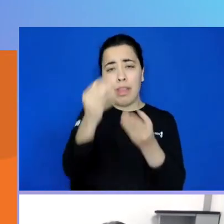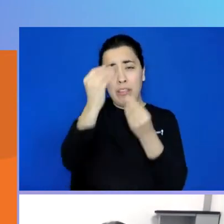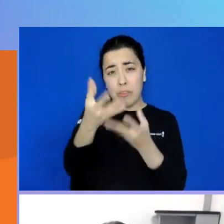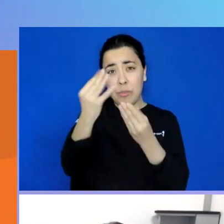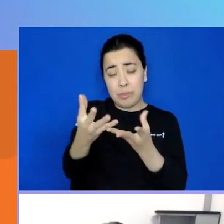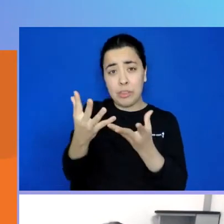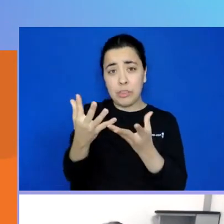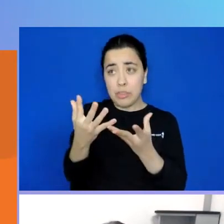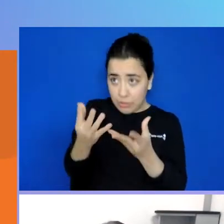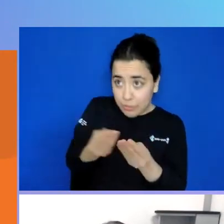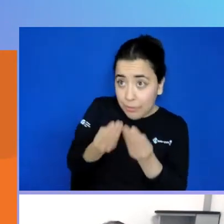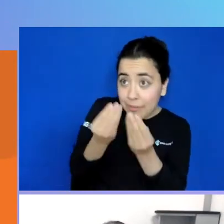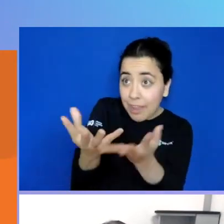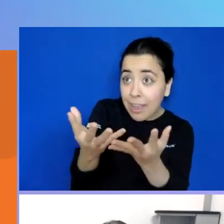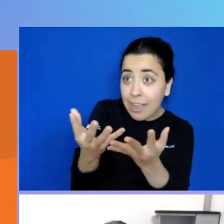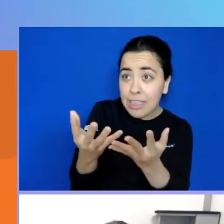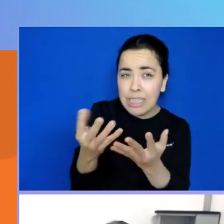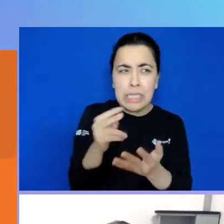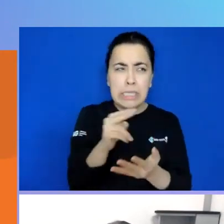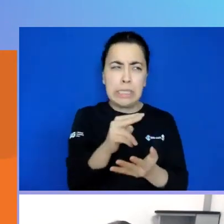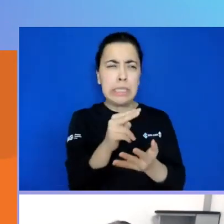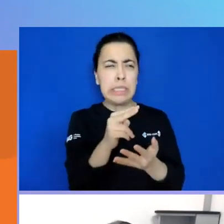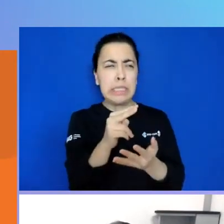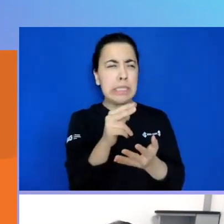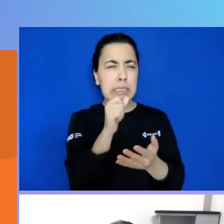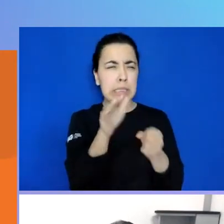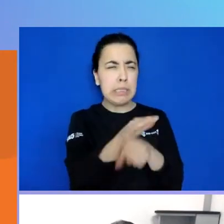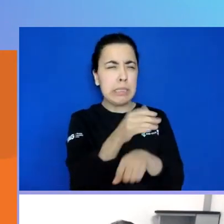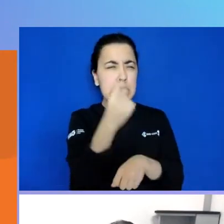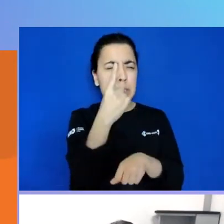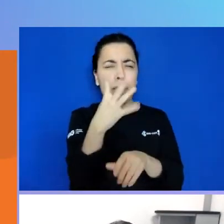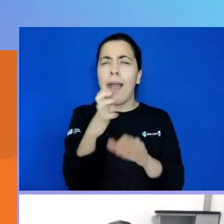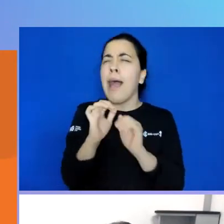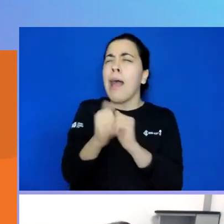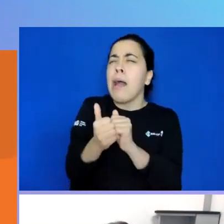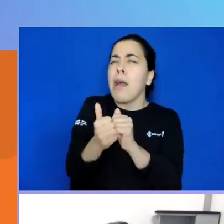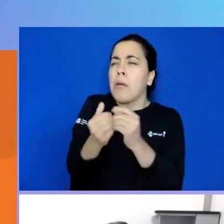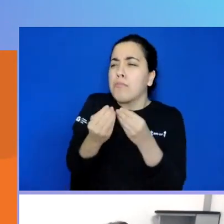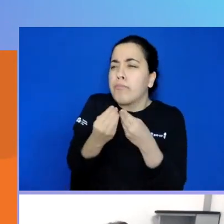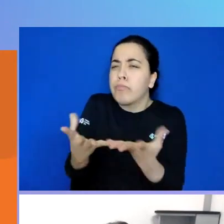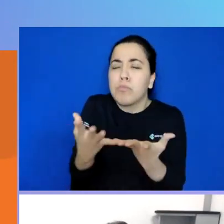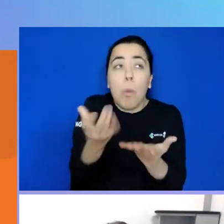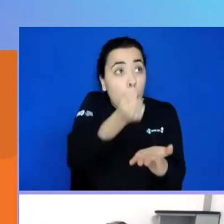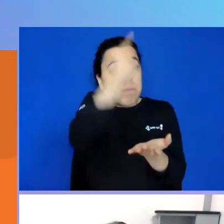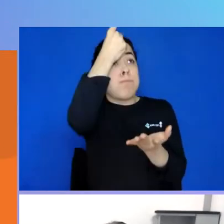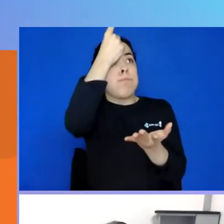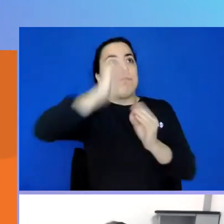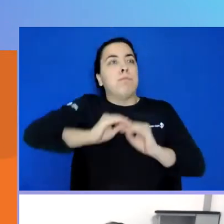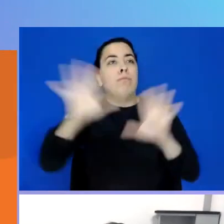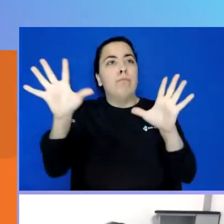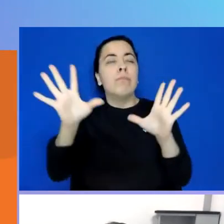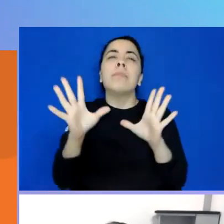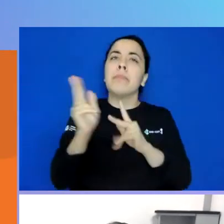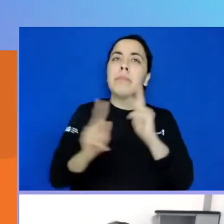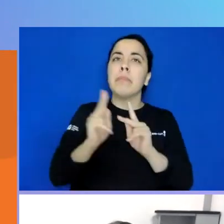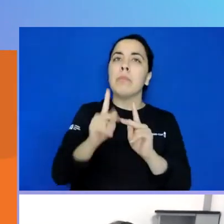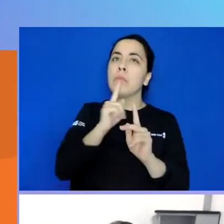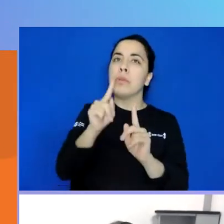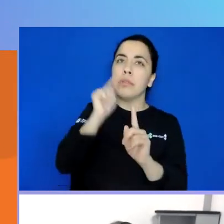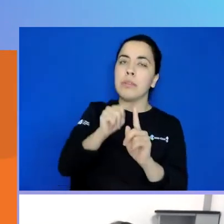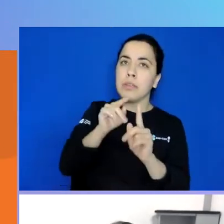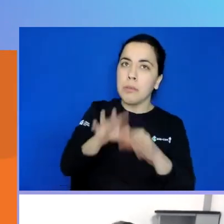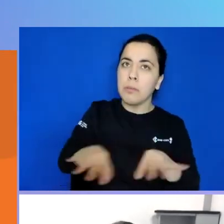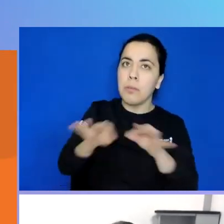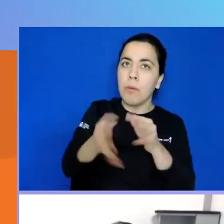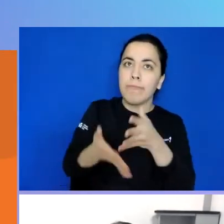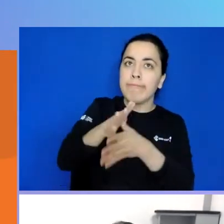we give to people a little bit easier to grasp. People are really at the root of making accessibility happen. So how can we